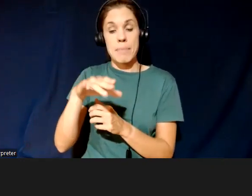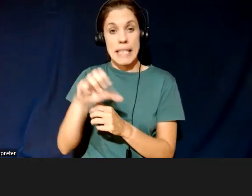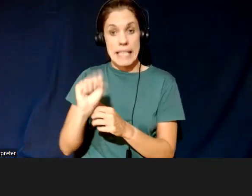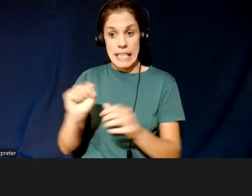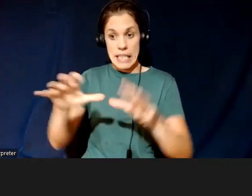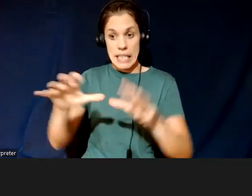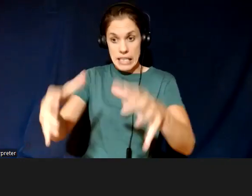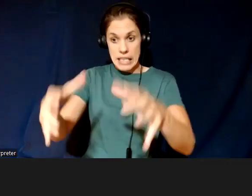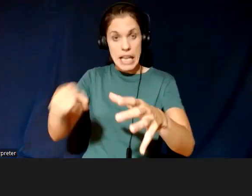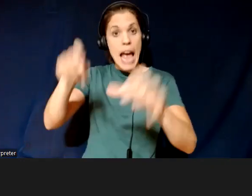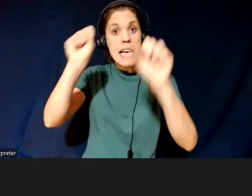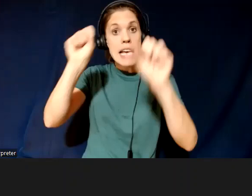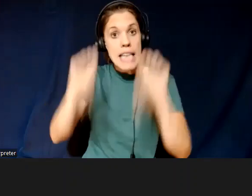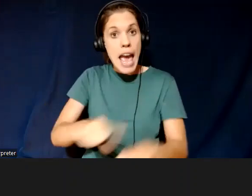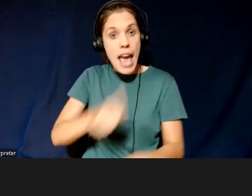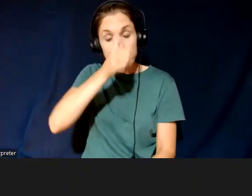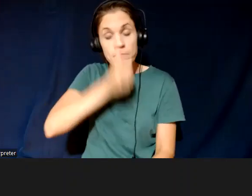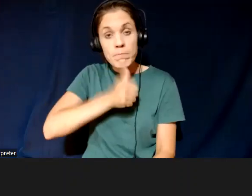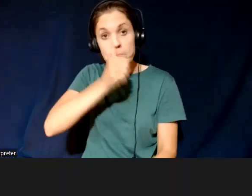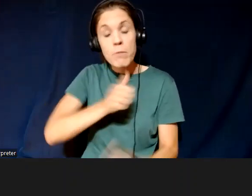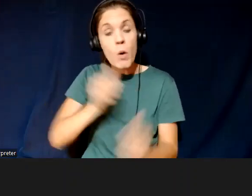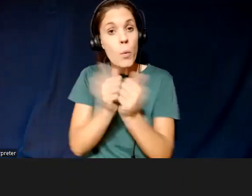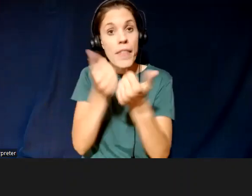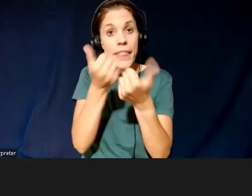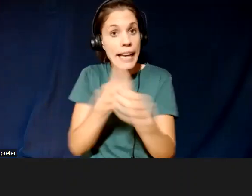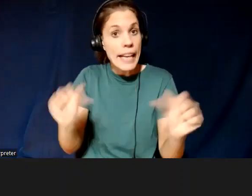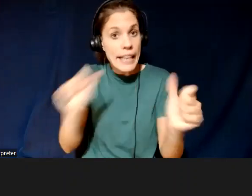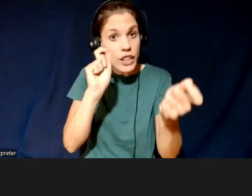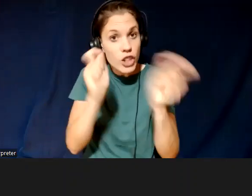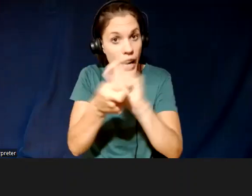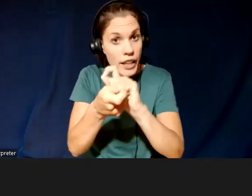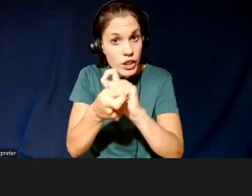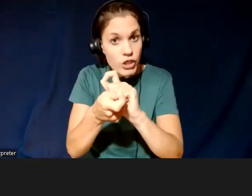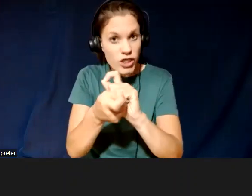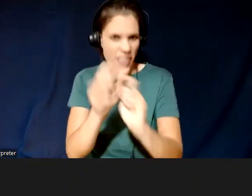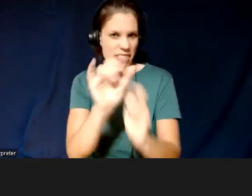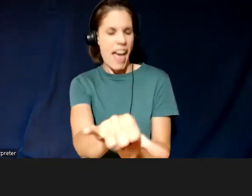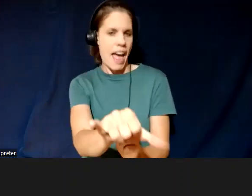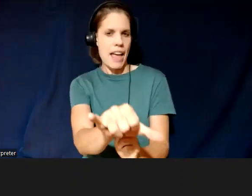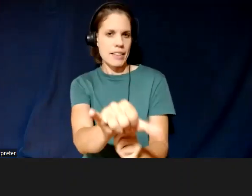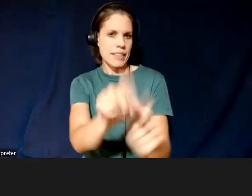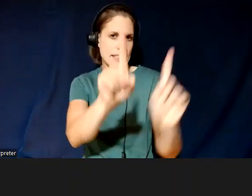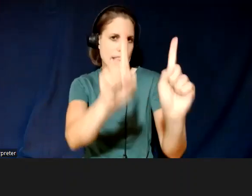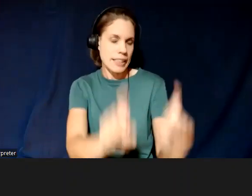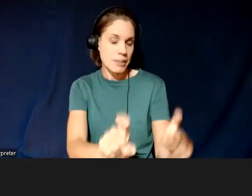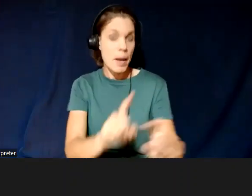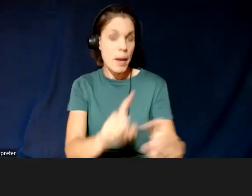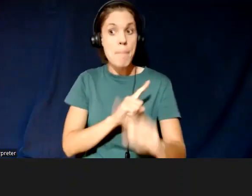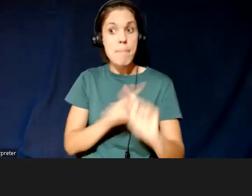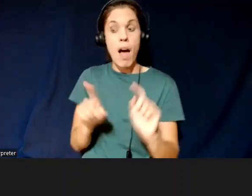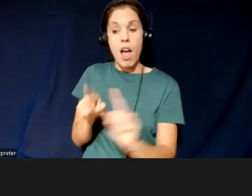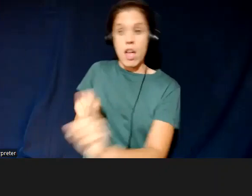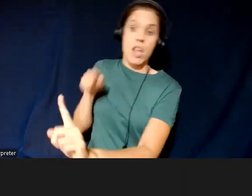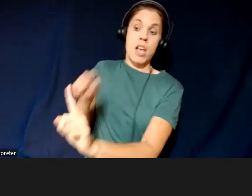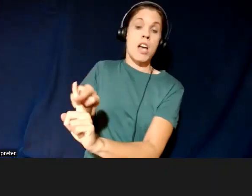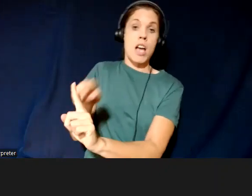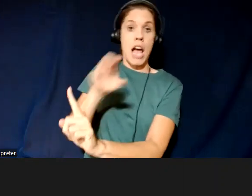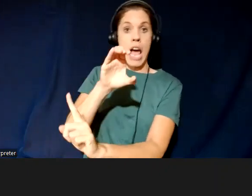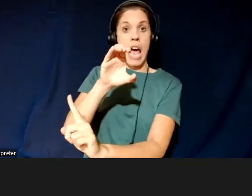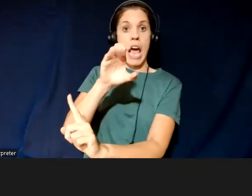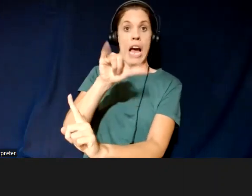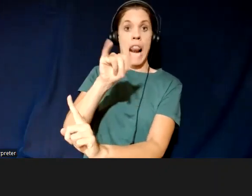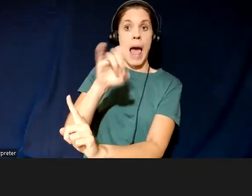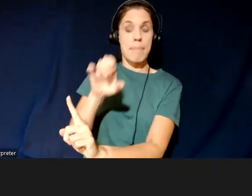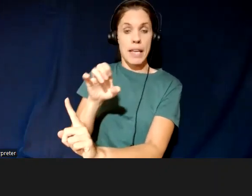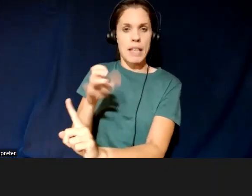of the criteria are very specific to climate, right? But when it comes to things like looking at species diet breadth, or